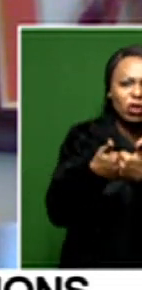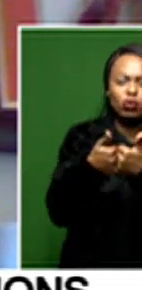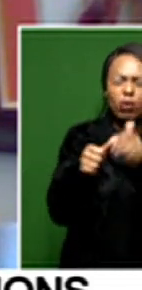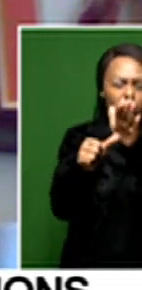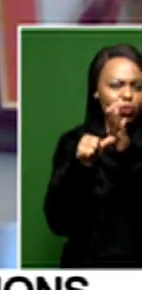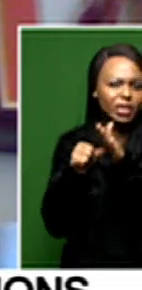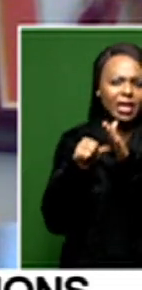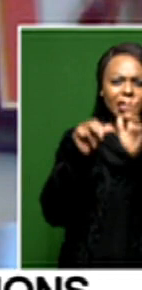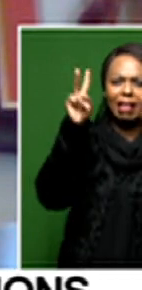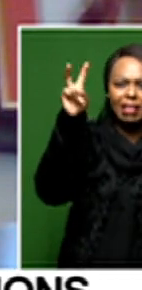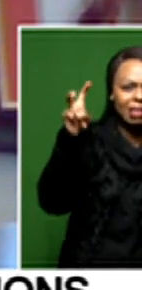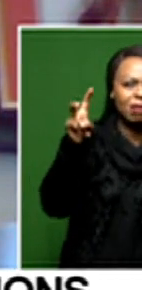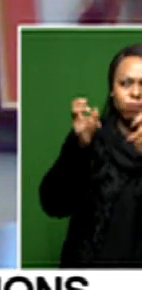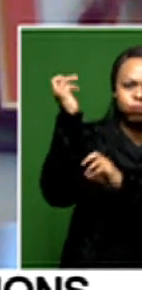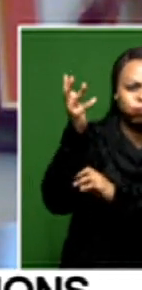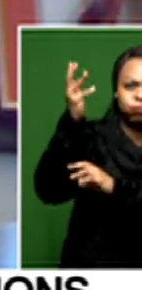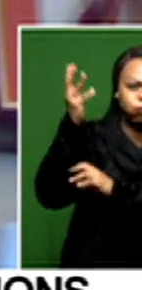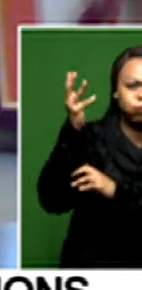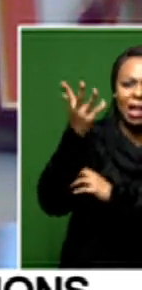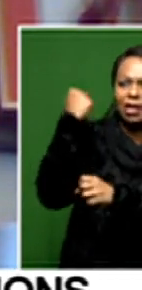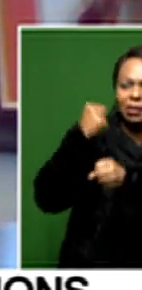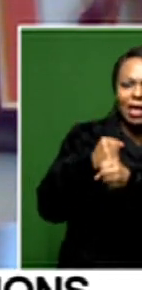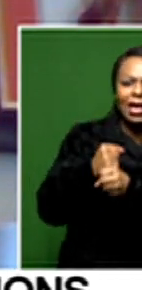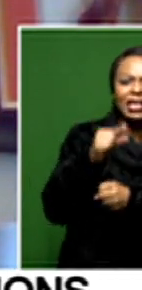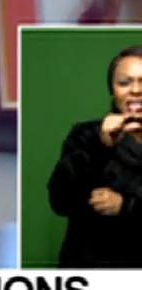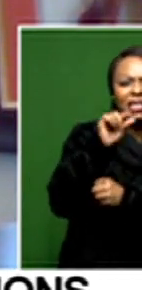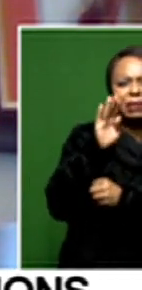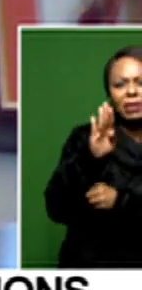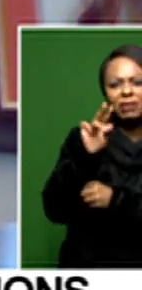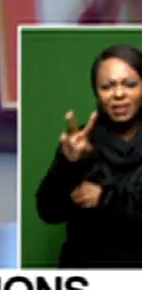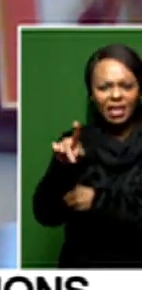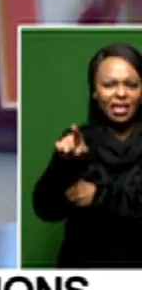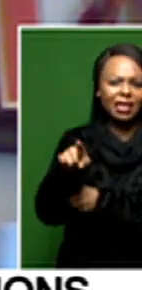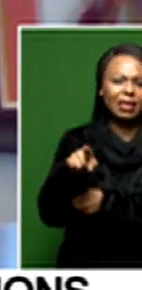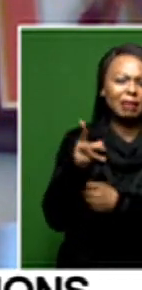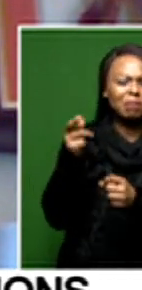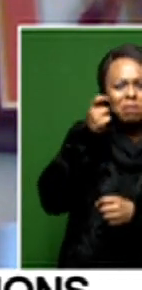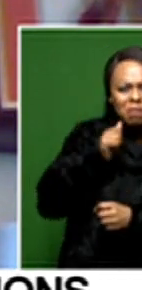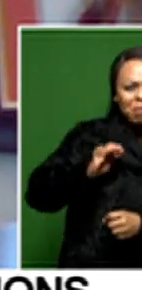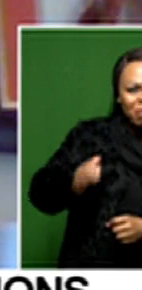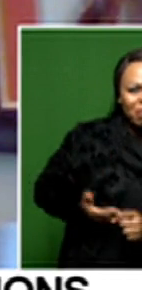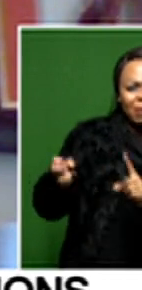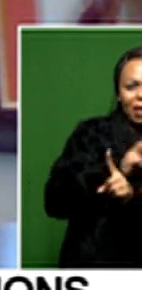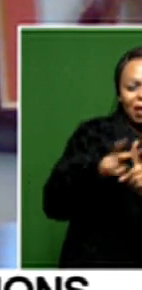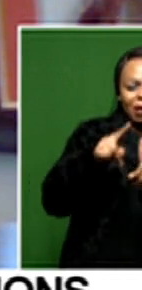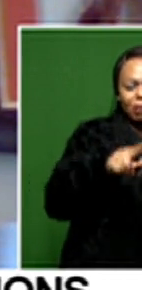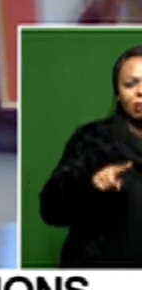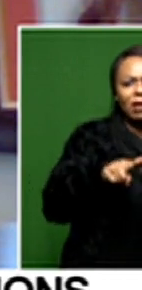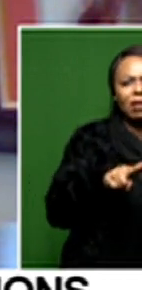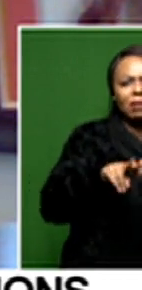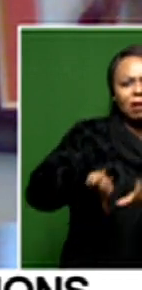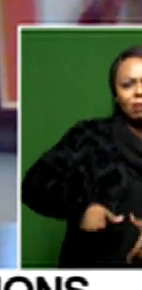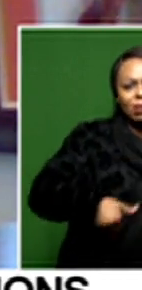that we speak about last year. That was gender-based violence. And Gedrootmet Rugby had a beautiful story,